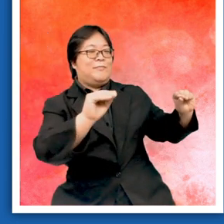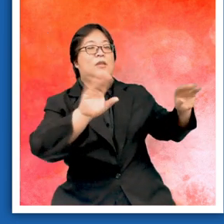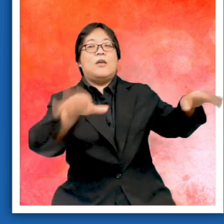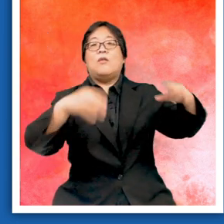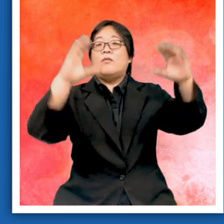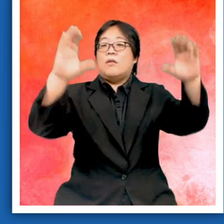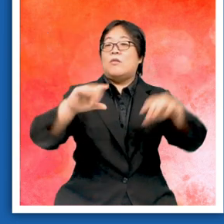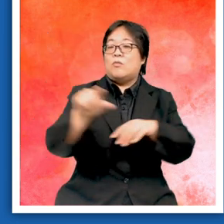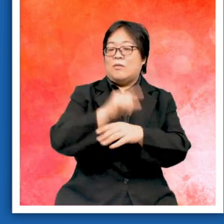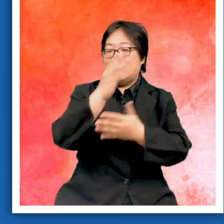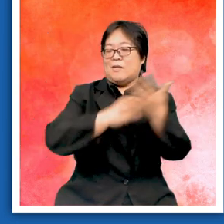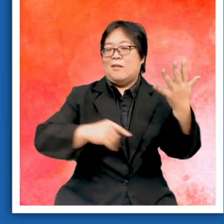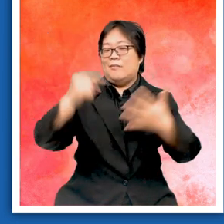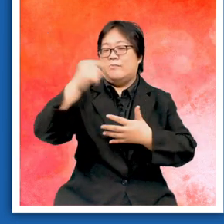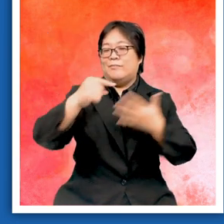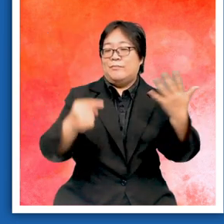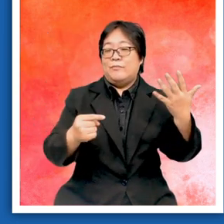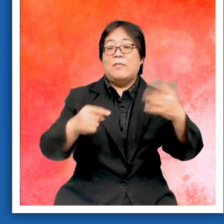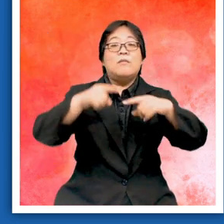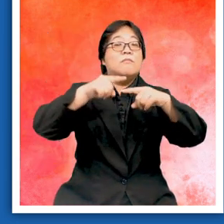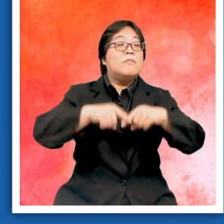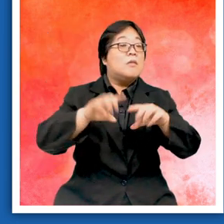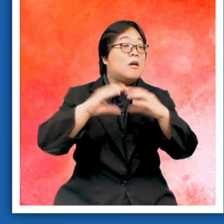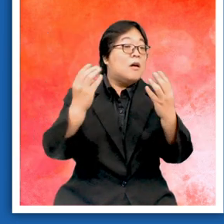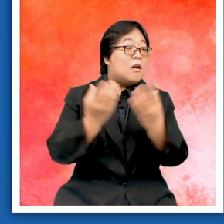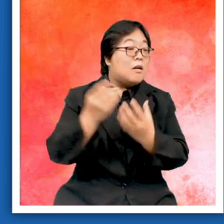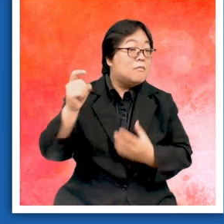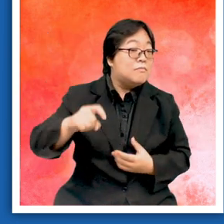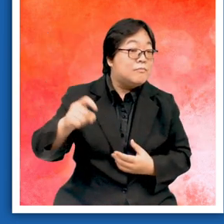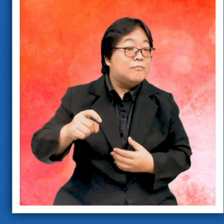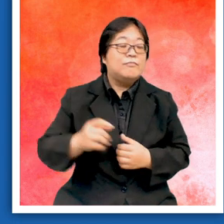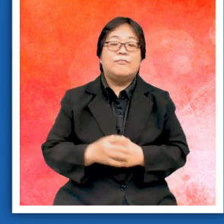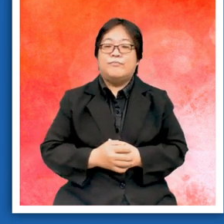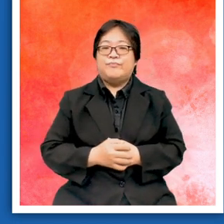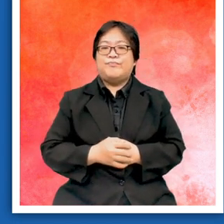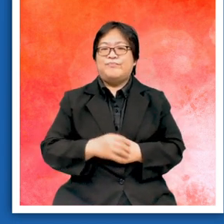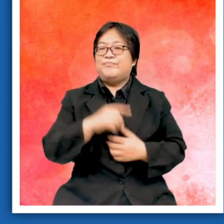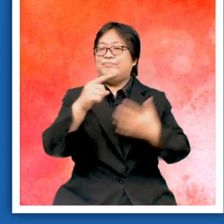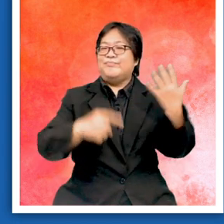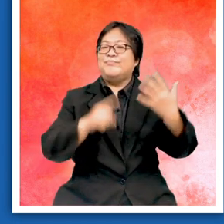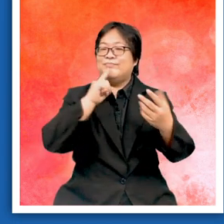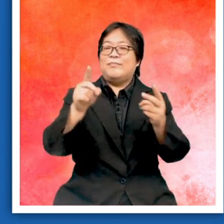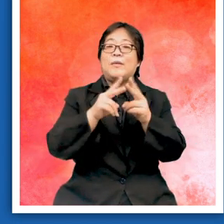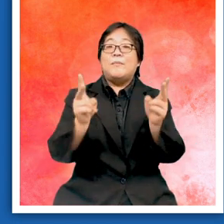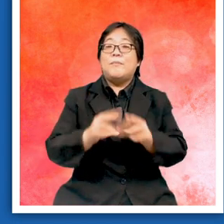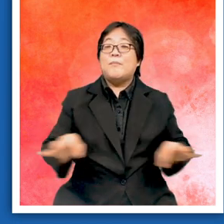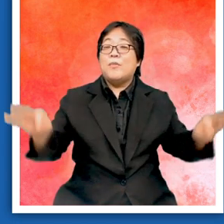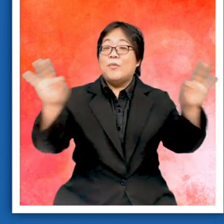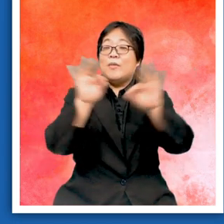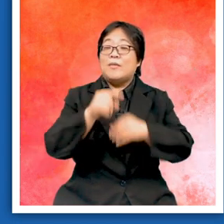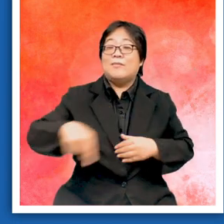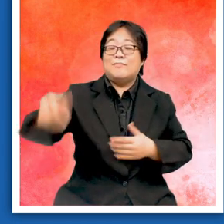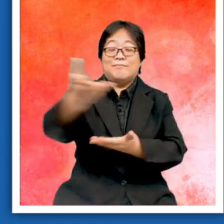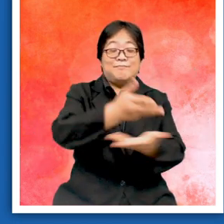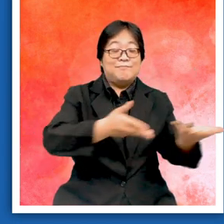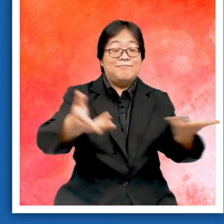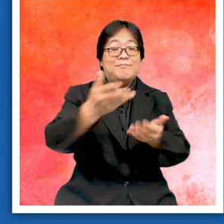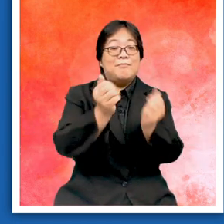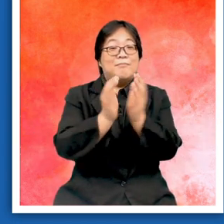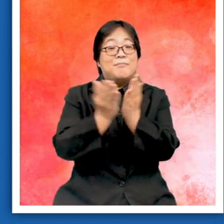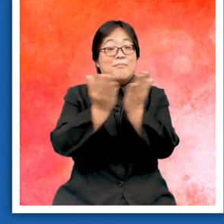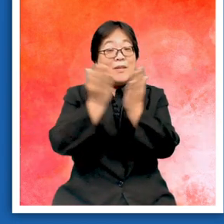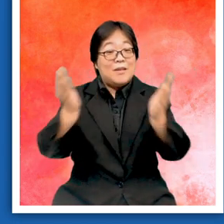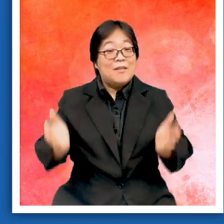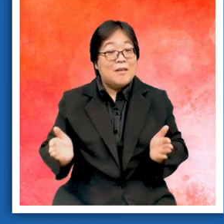to use some of these tools depending on the class preference. All these are important to engage students and ensure effective